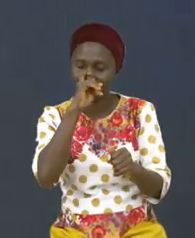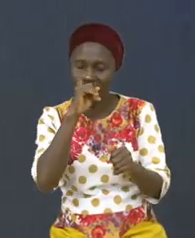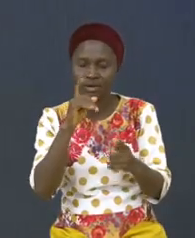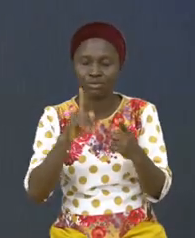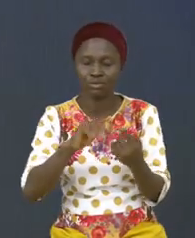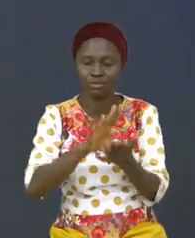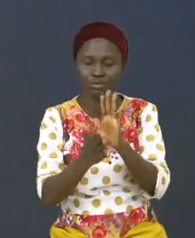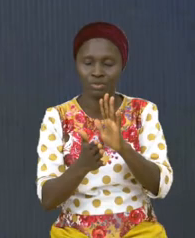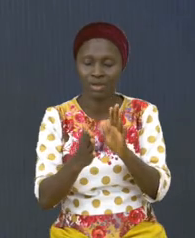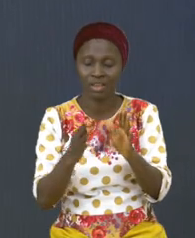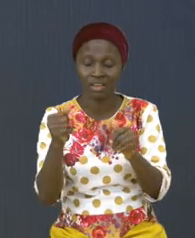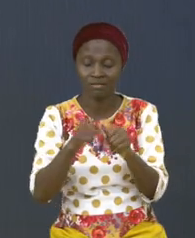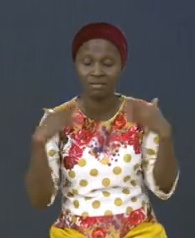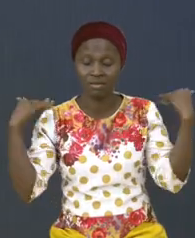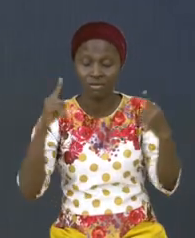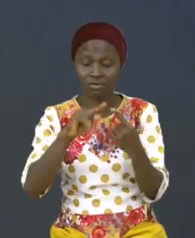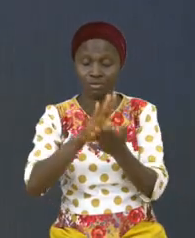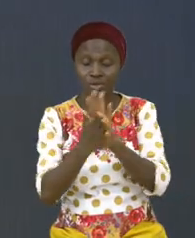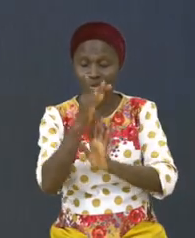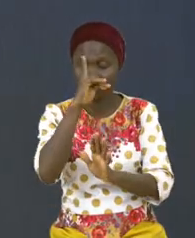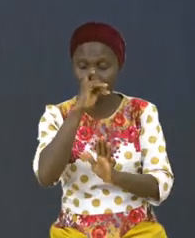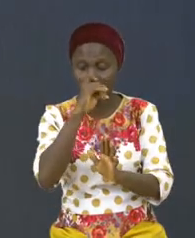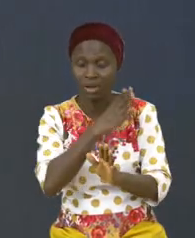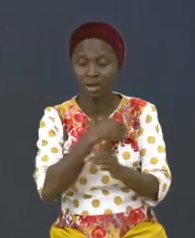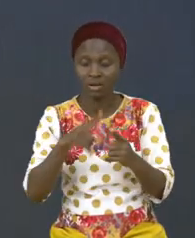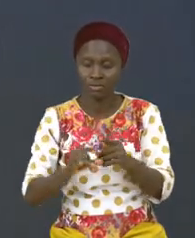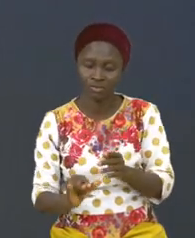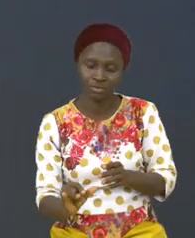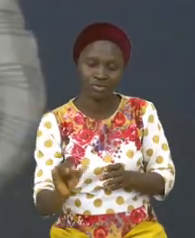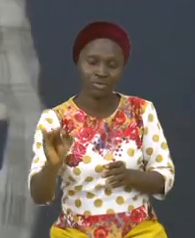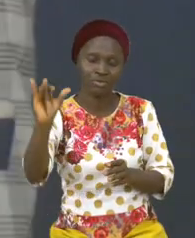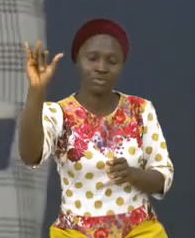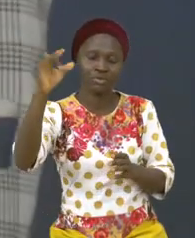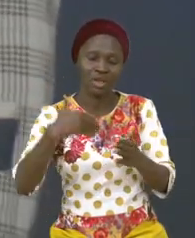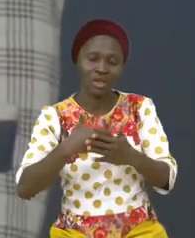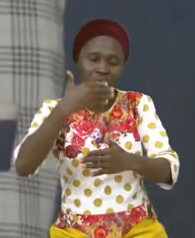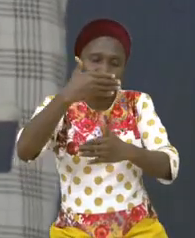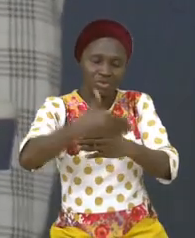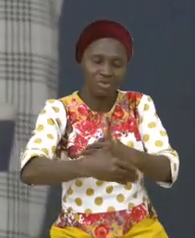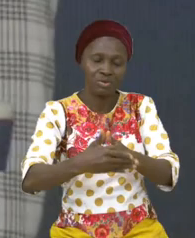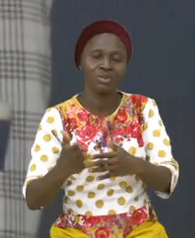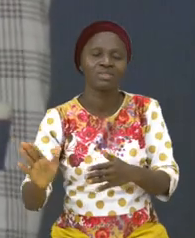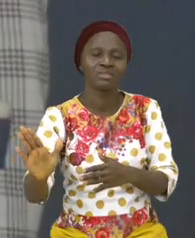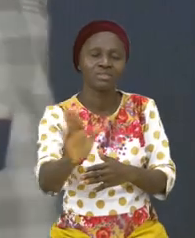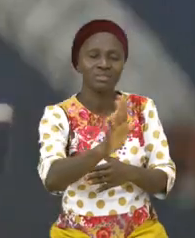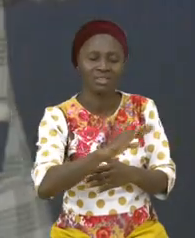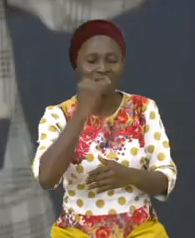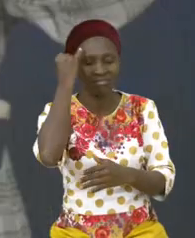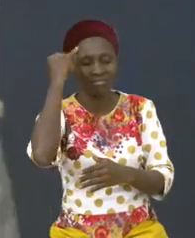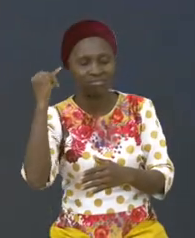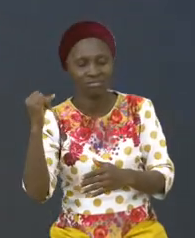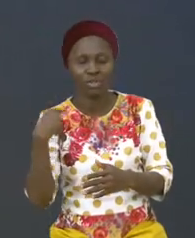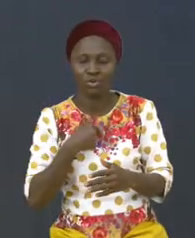an eagle and to soar beyond their imagination. We